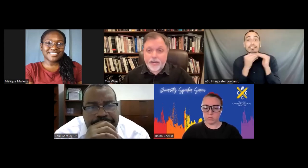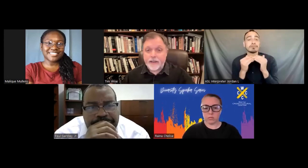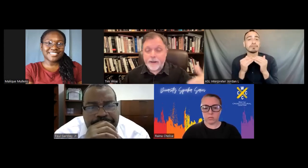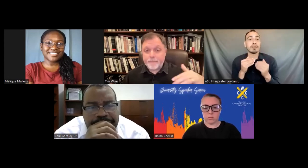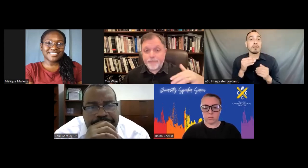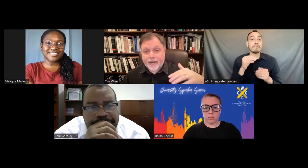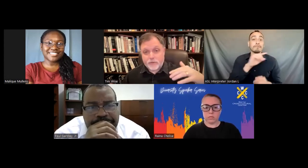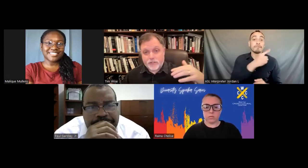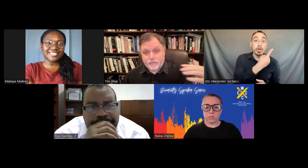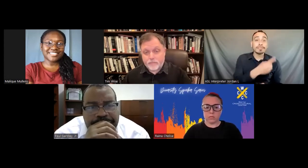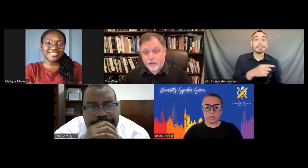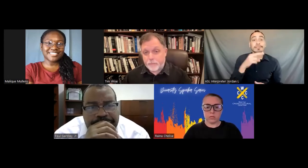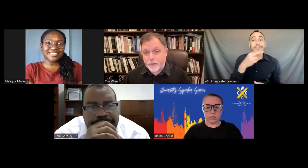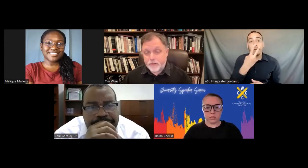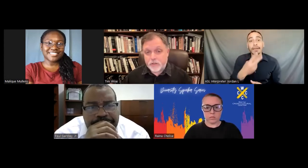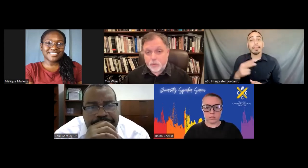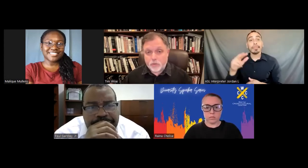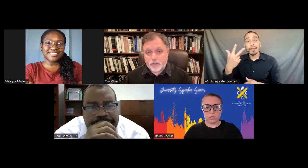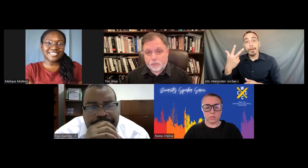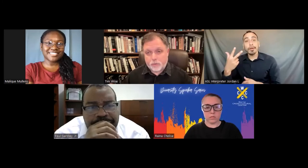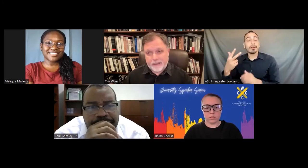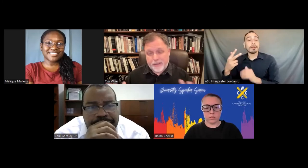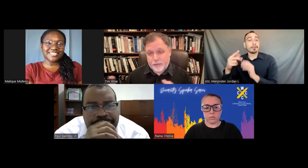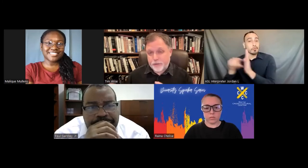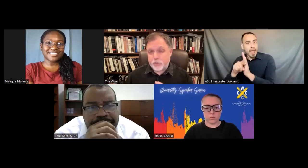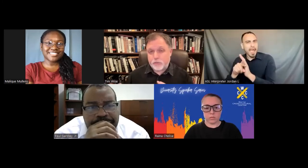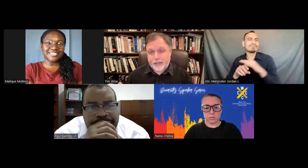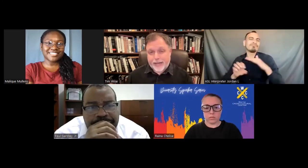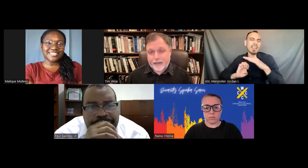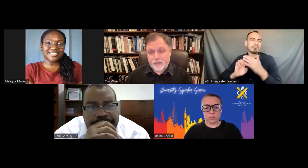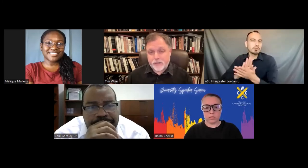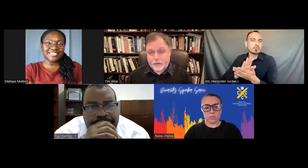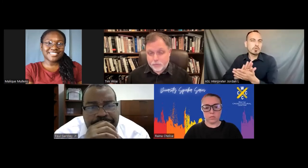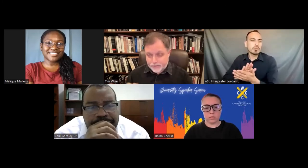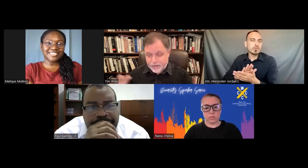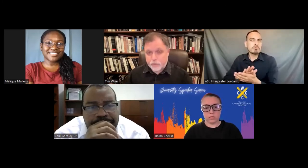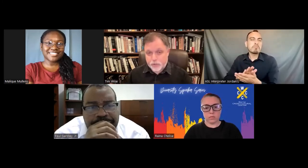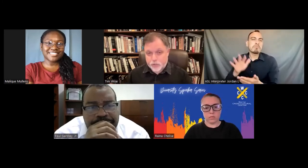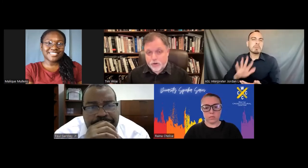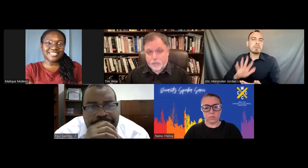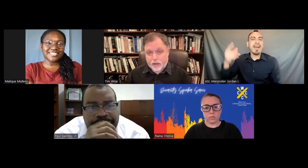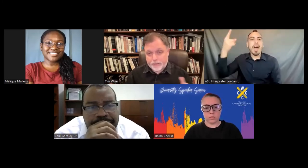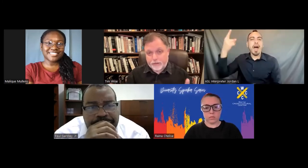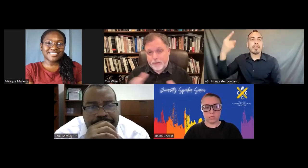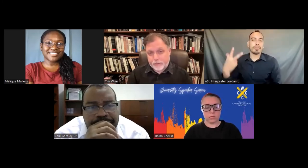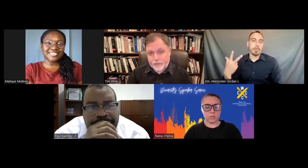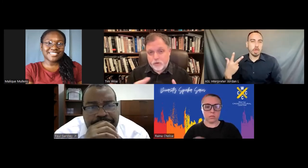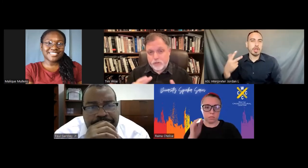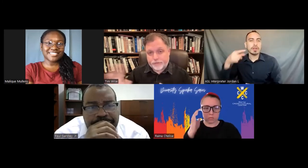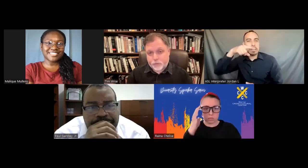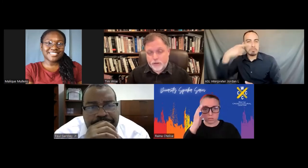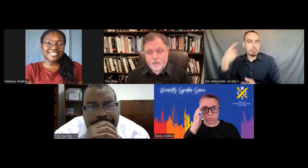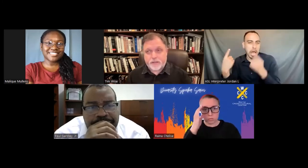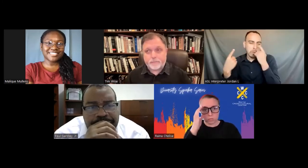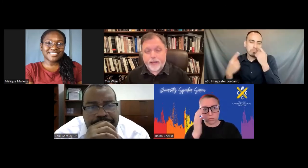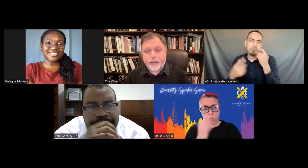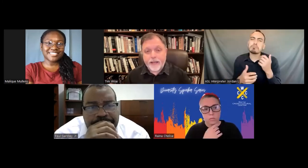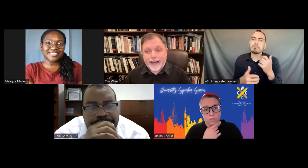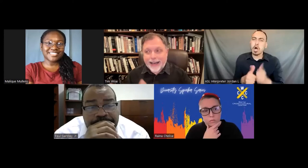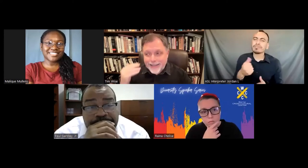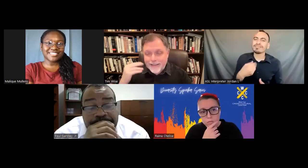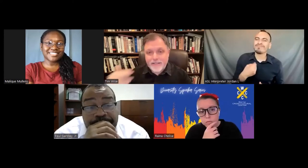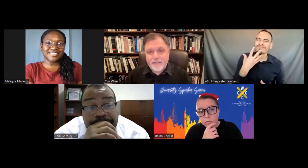second grade, and I was in elementary schools that were maybe a third Black, so they were majority white, but they were about a third to 40%